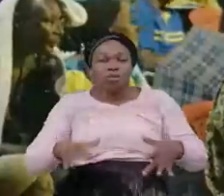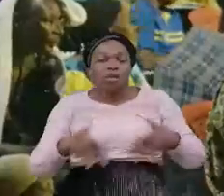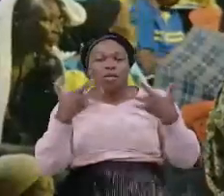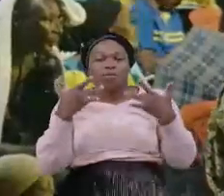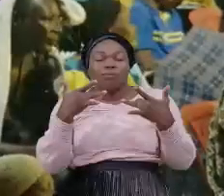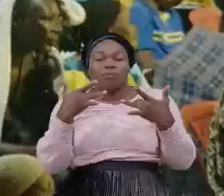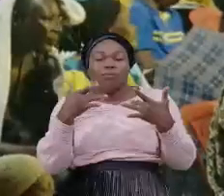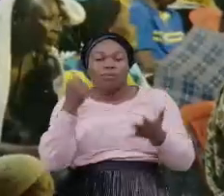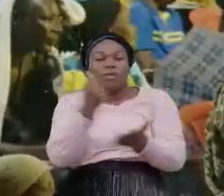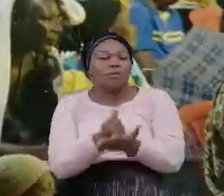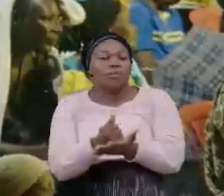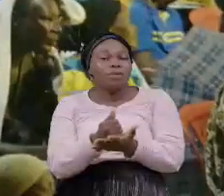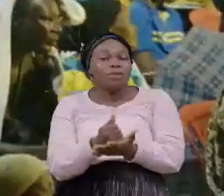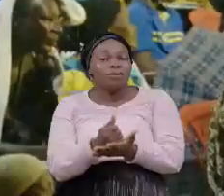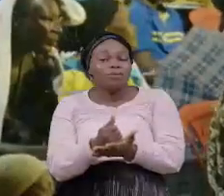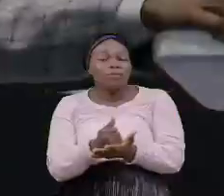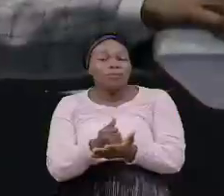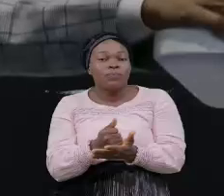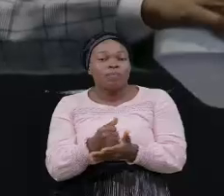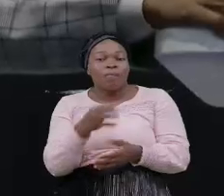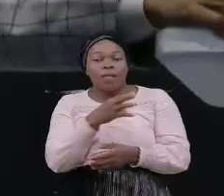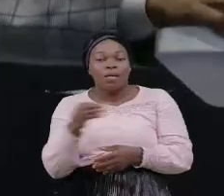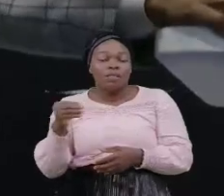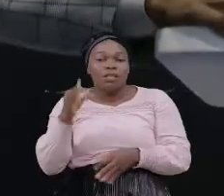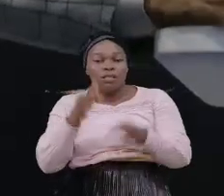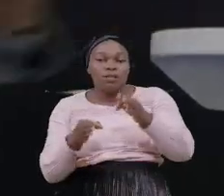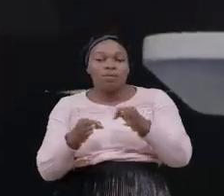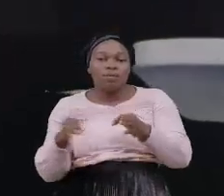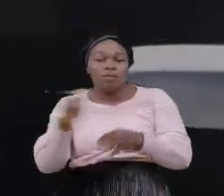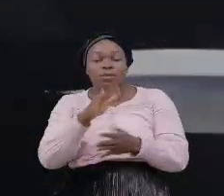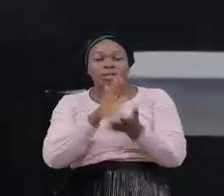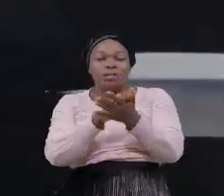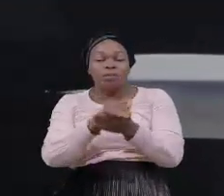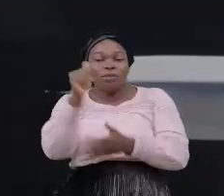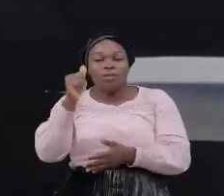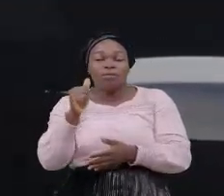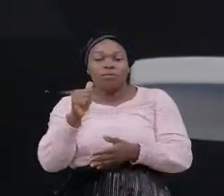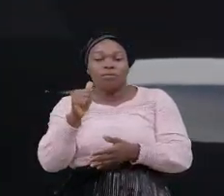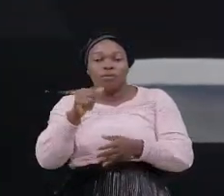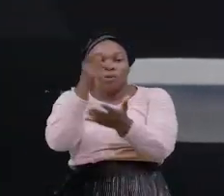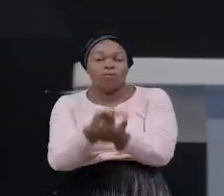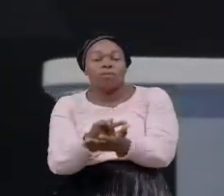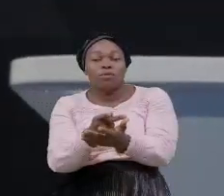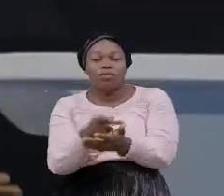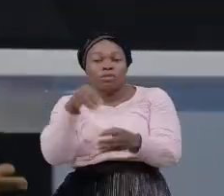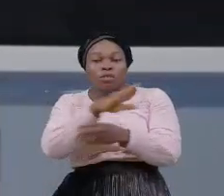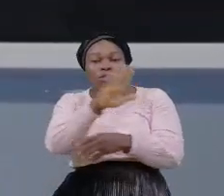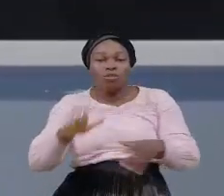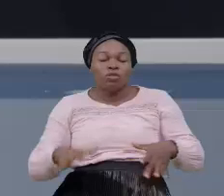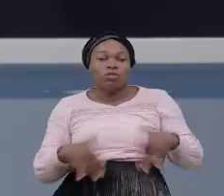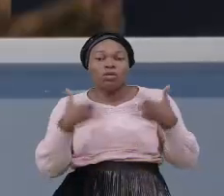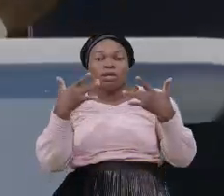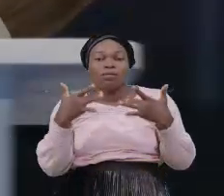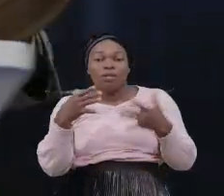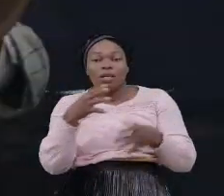person be saved? If he believes, confirmation in your life. Can this person be forgiven? Look at what he has